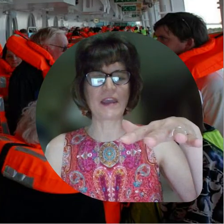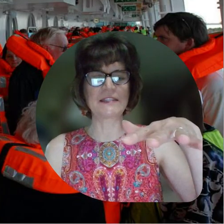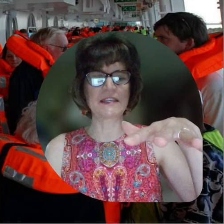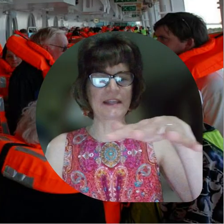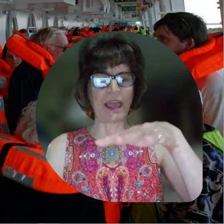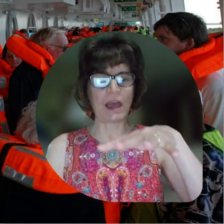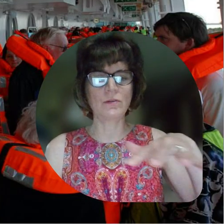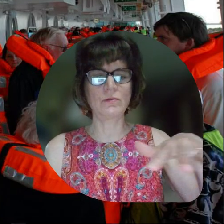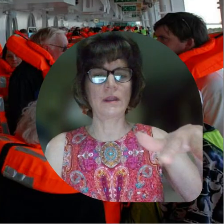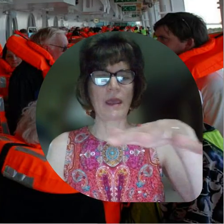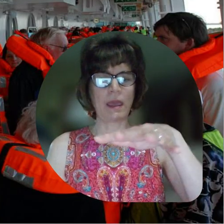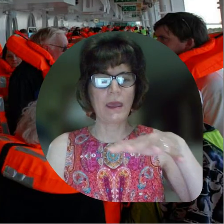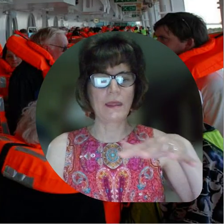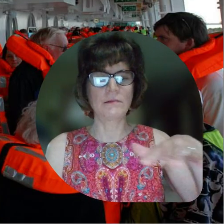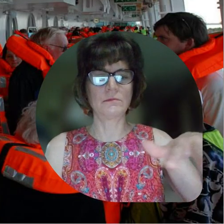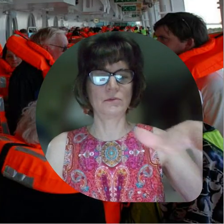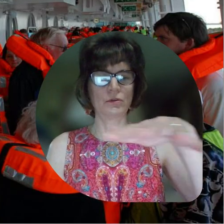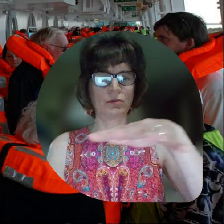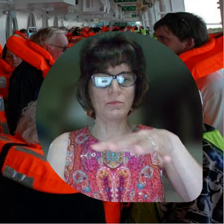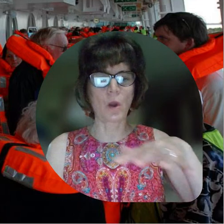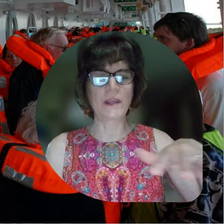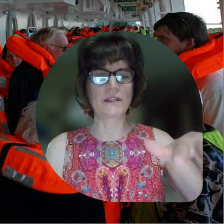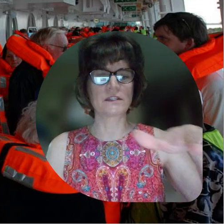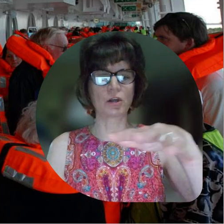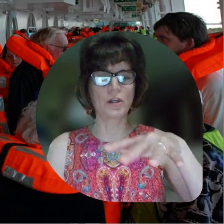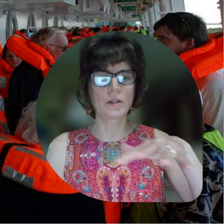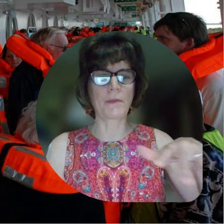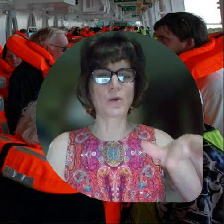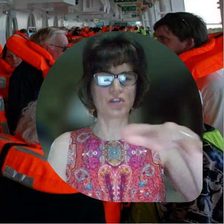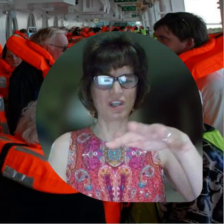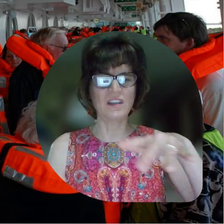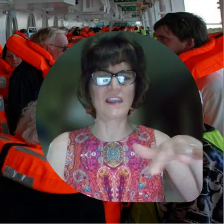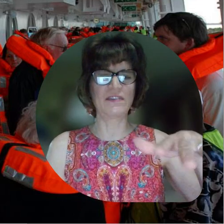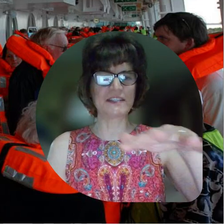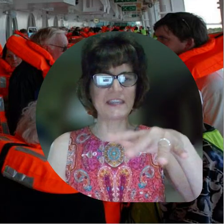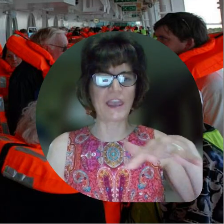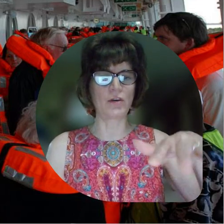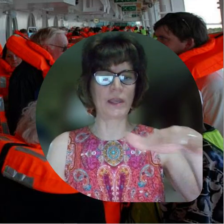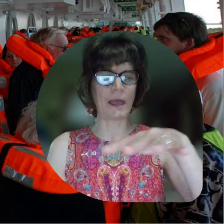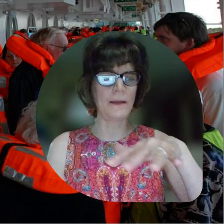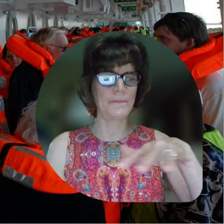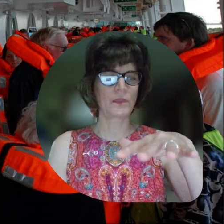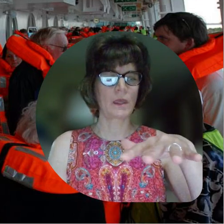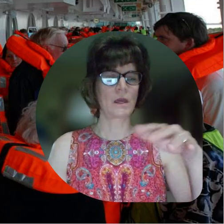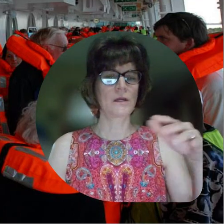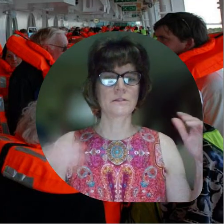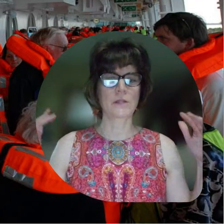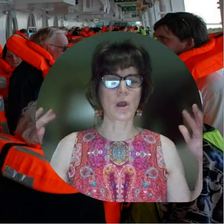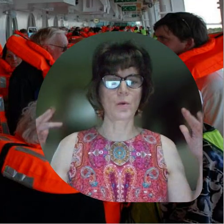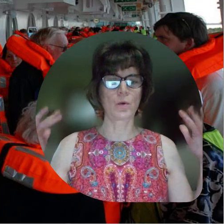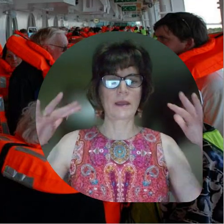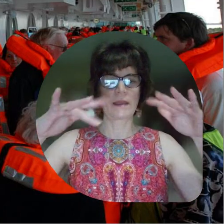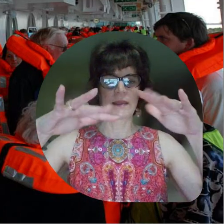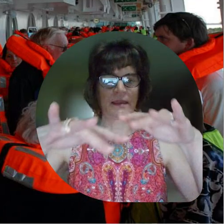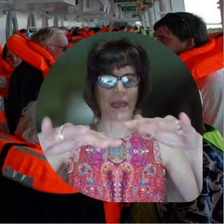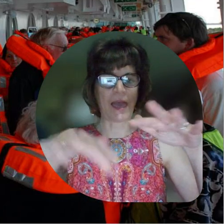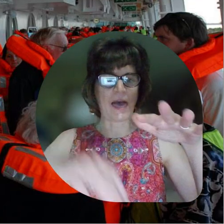hand facing down, and you're going in a circular motion in this area.